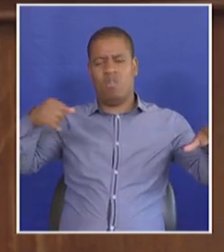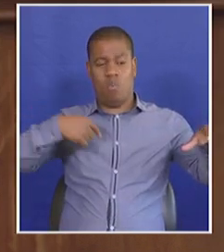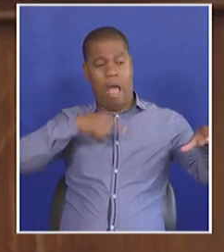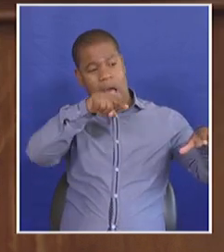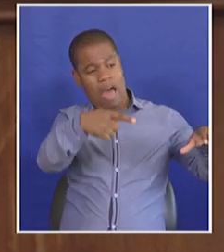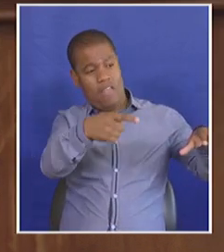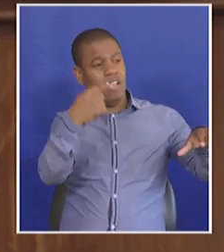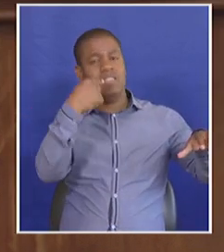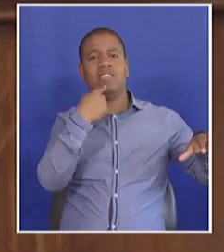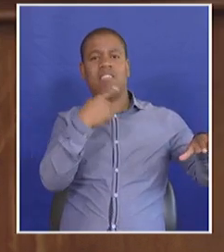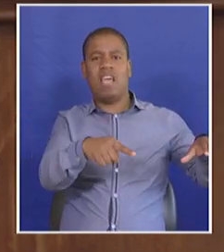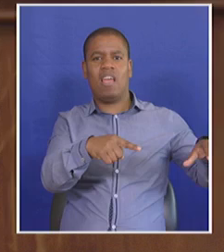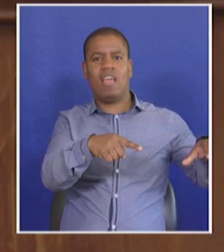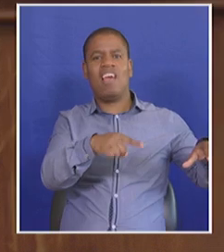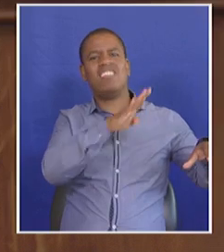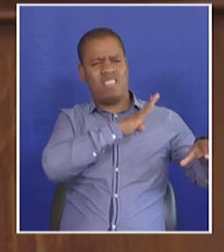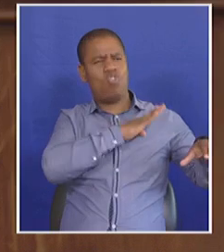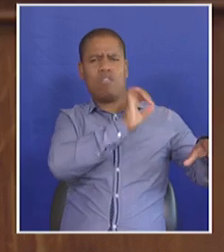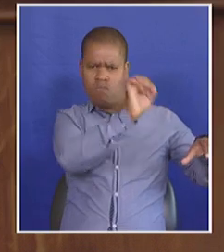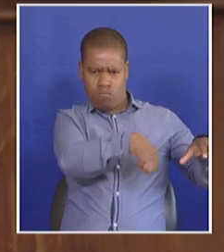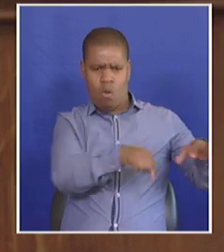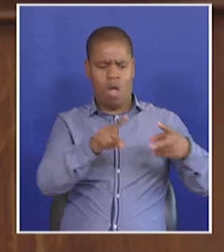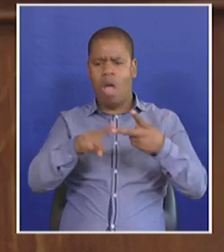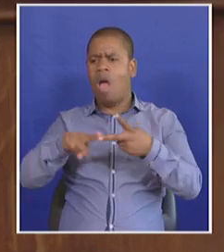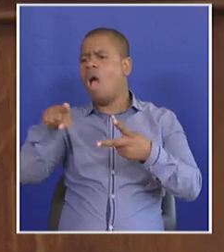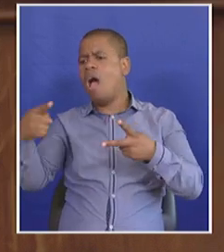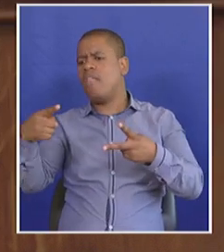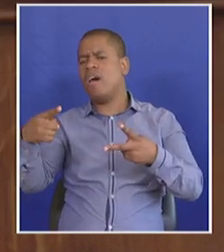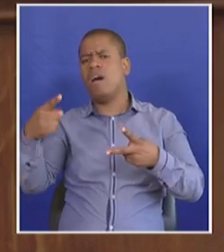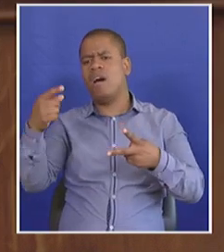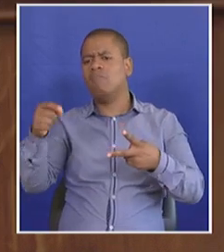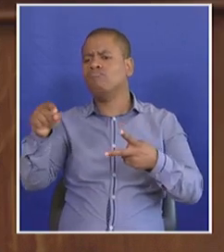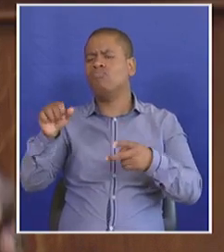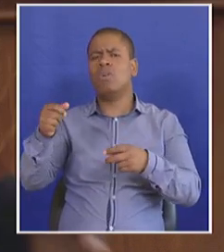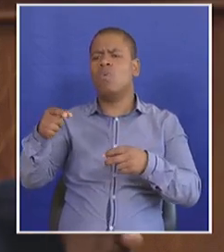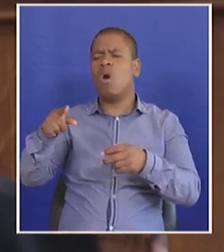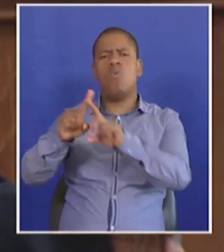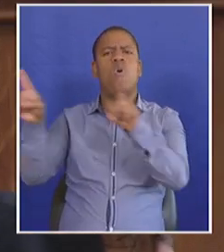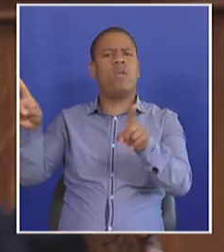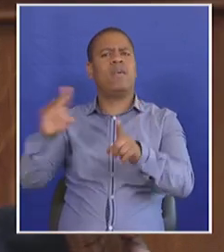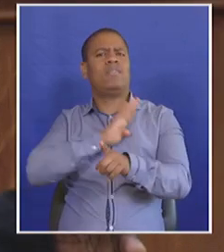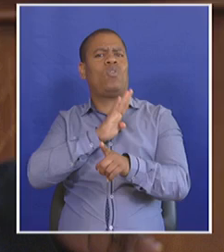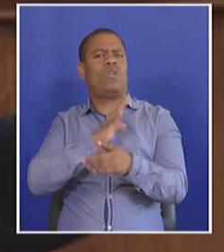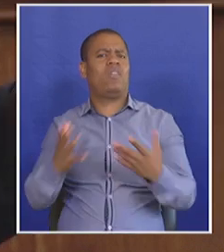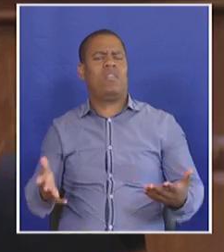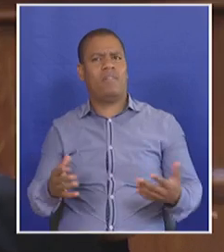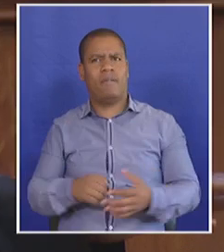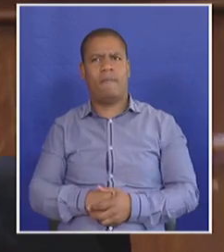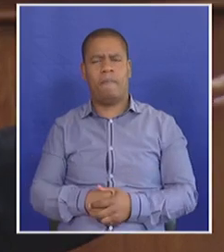non-security in the understanding of the presidency, but be considered as security features